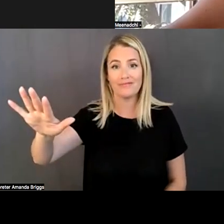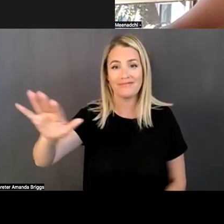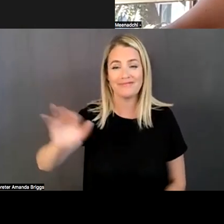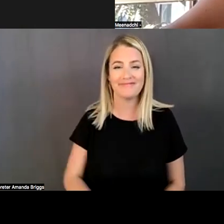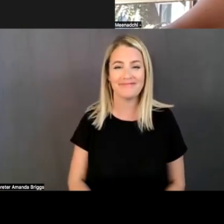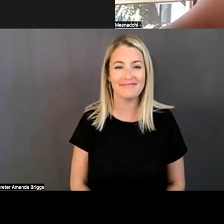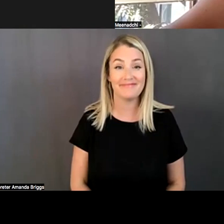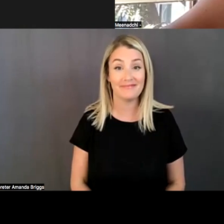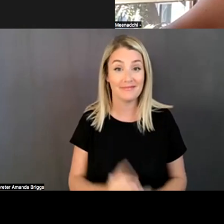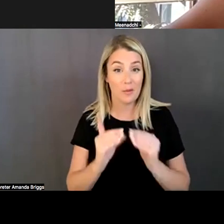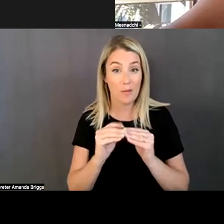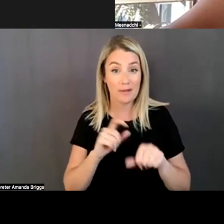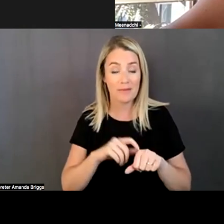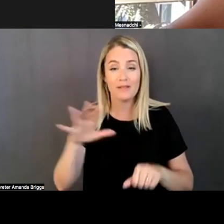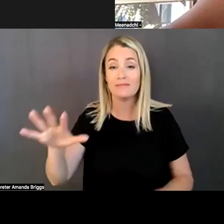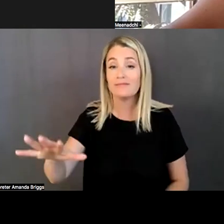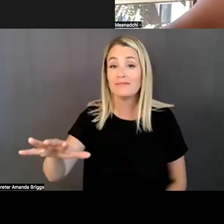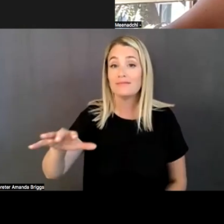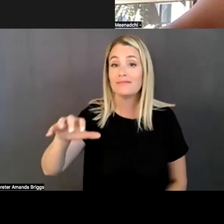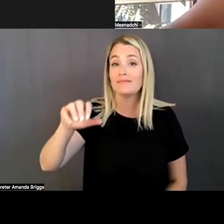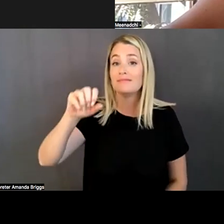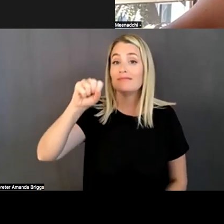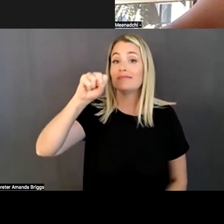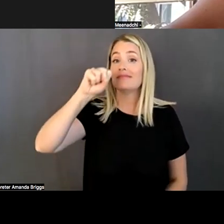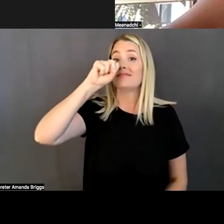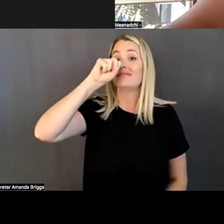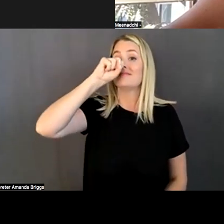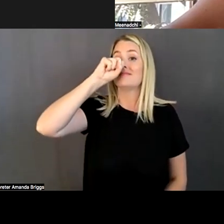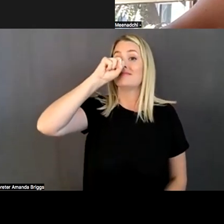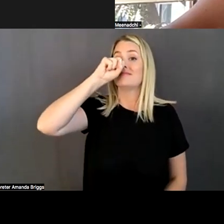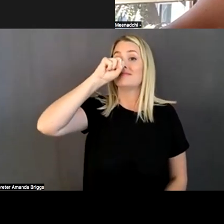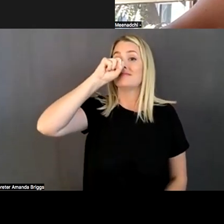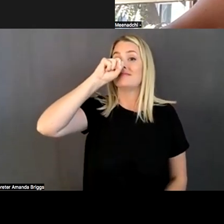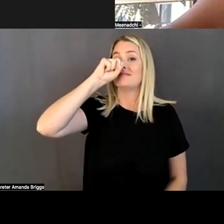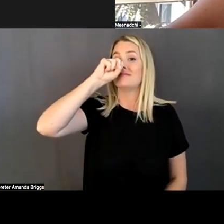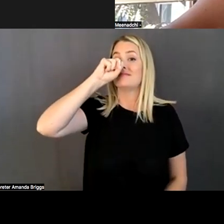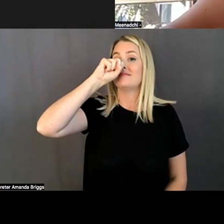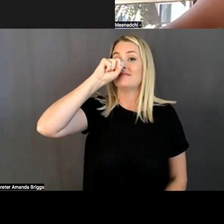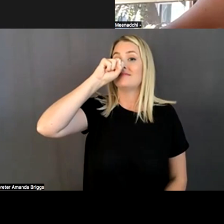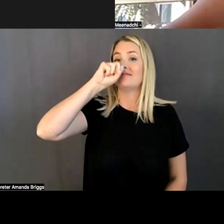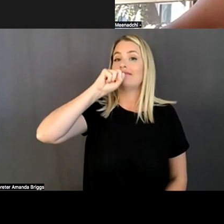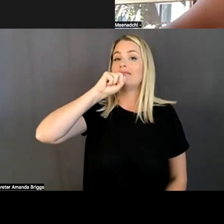One more time, inhale, holding at the top